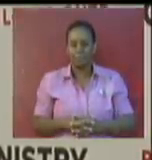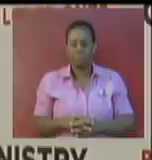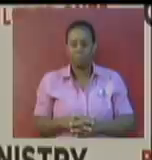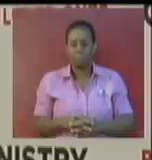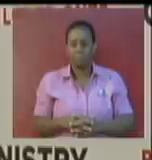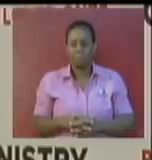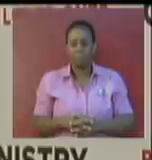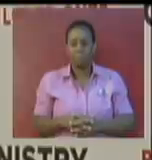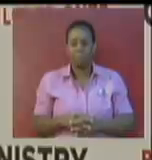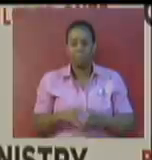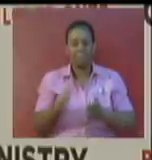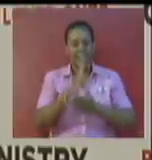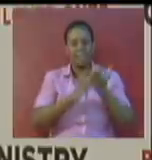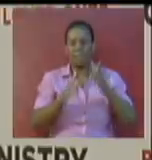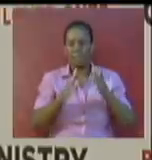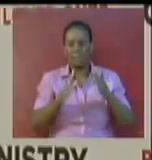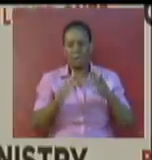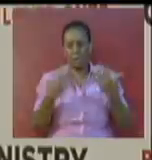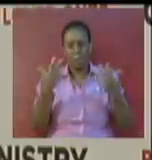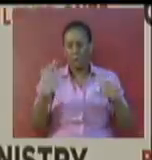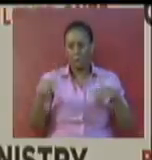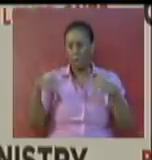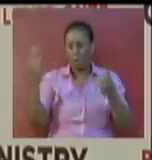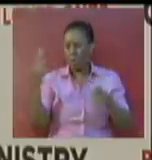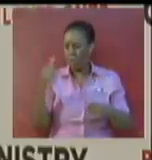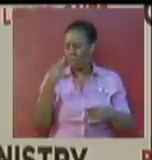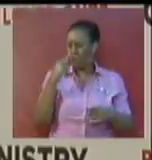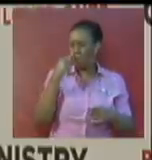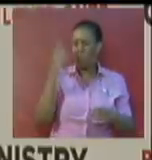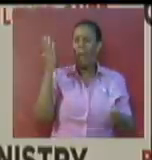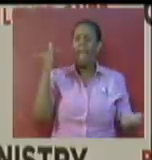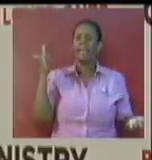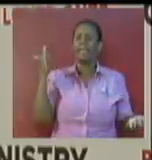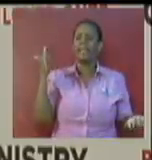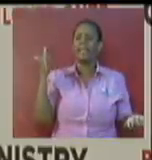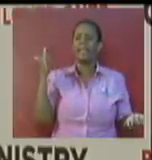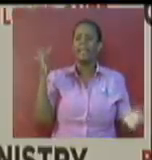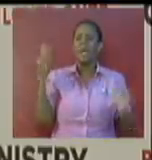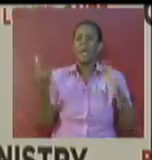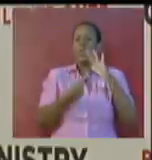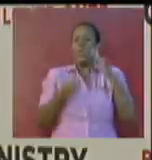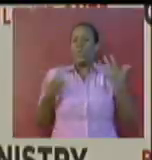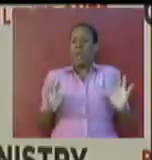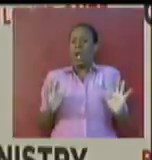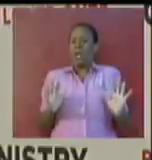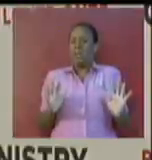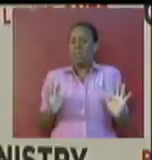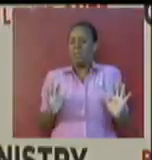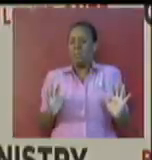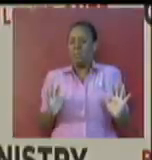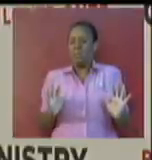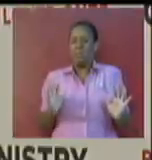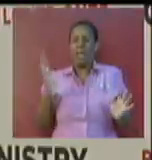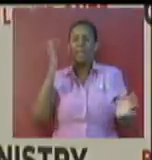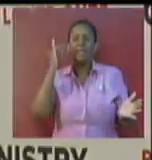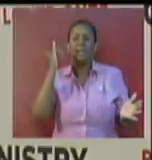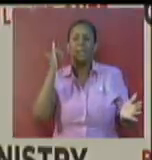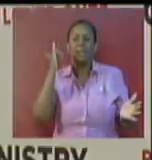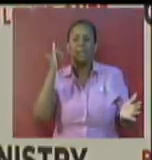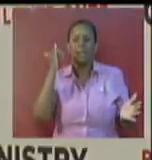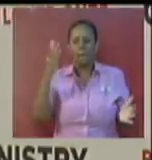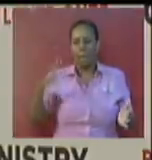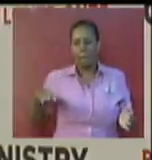to go and test because they do not want to be quarantined, because the business owner or the employers are